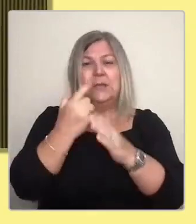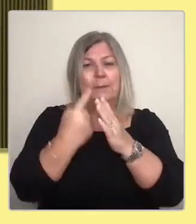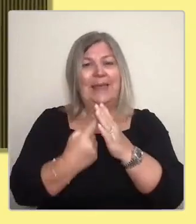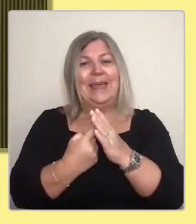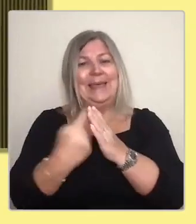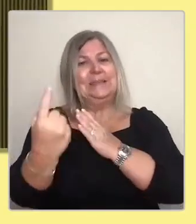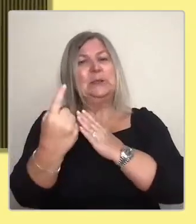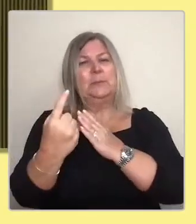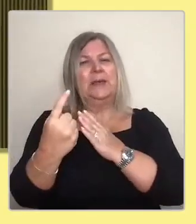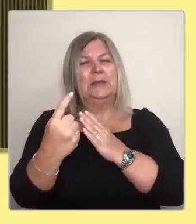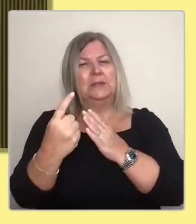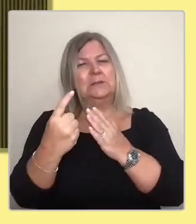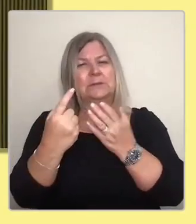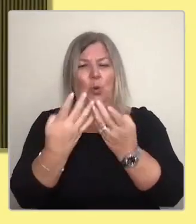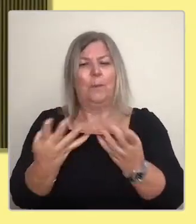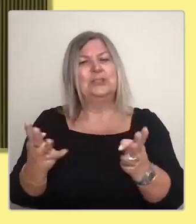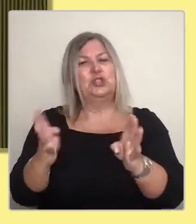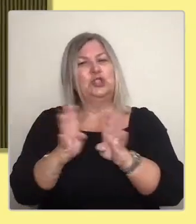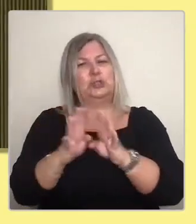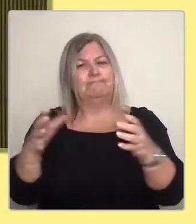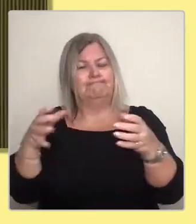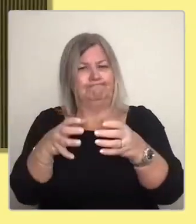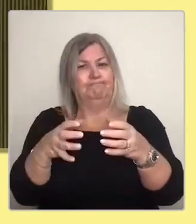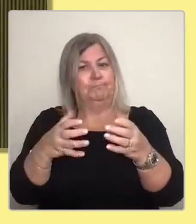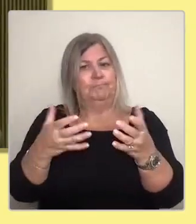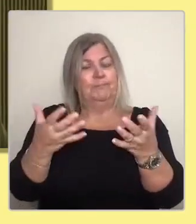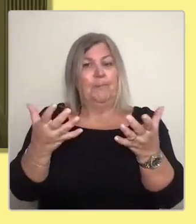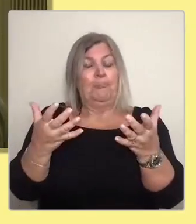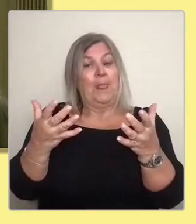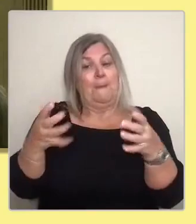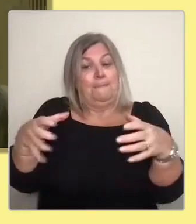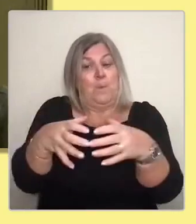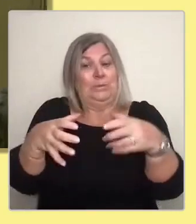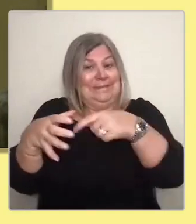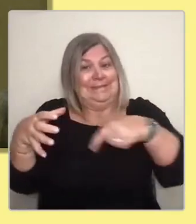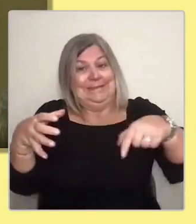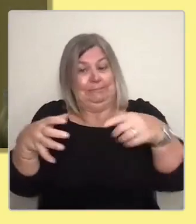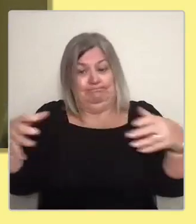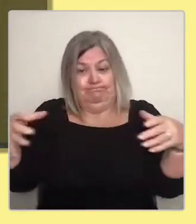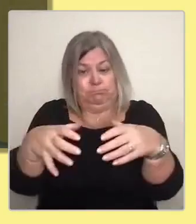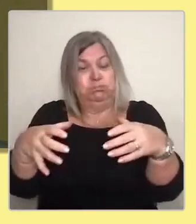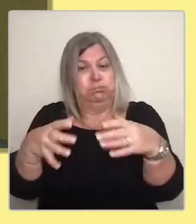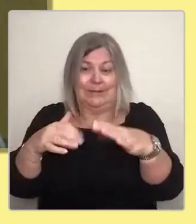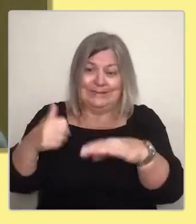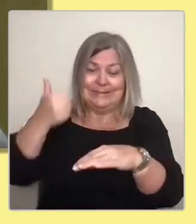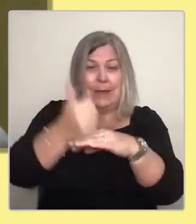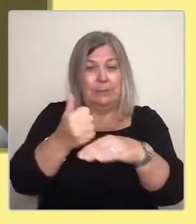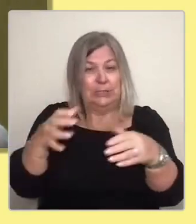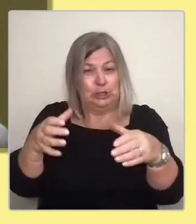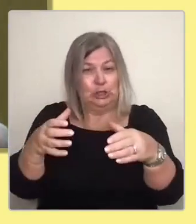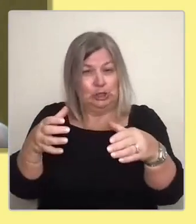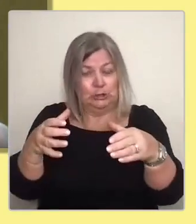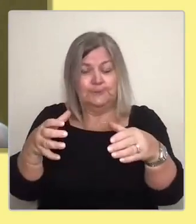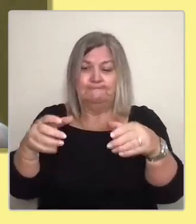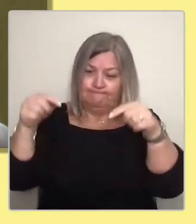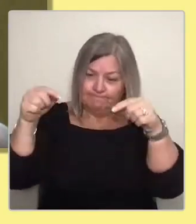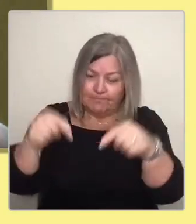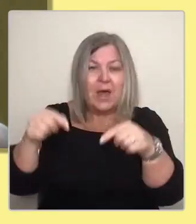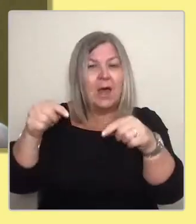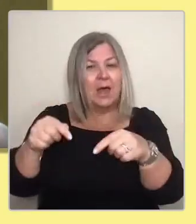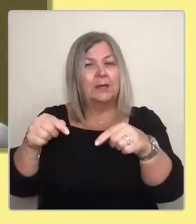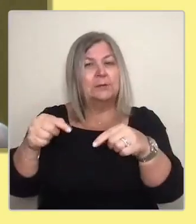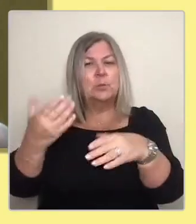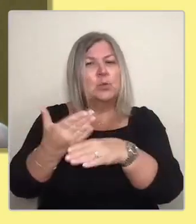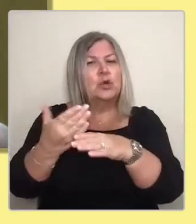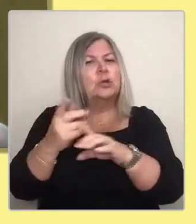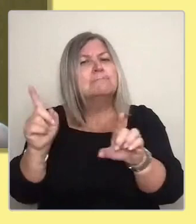term already, the idea behind this is that would be a body that we would set up, and it would be tasked specifically with doing